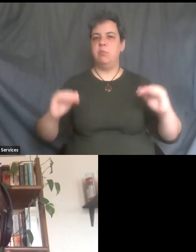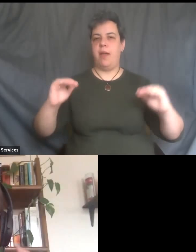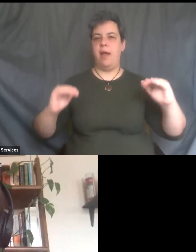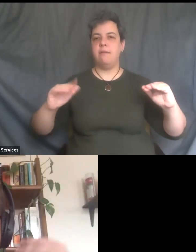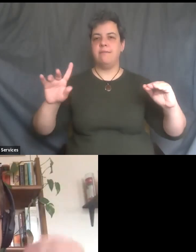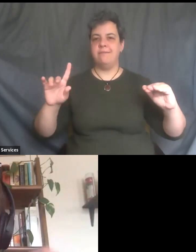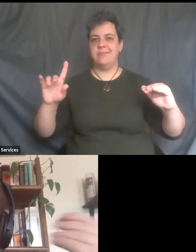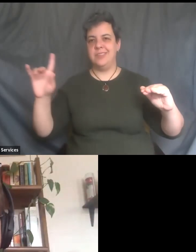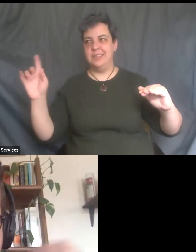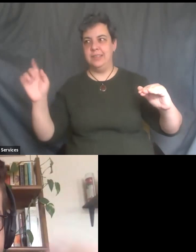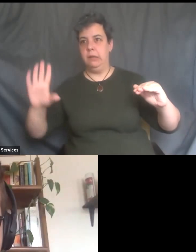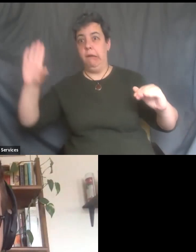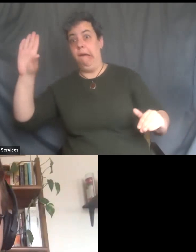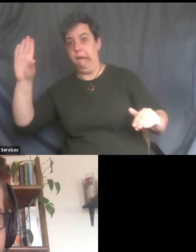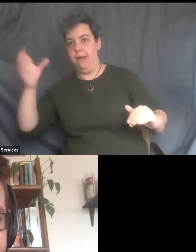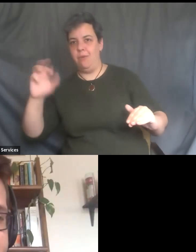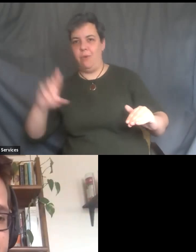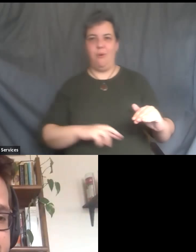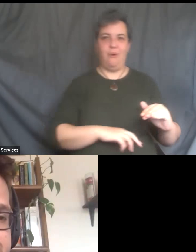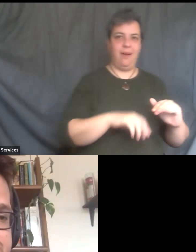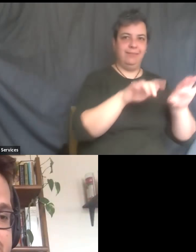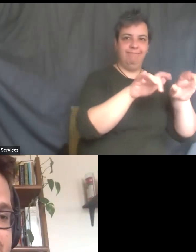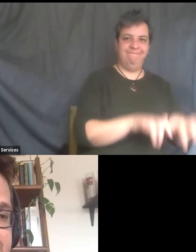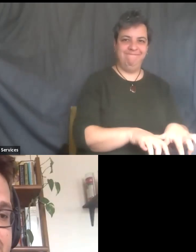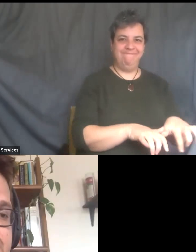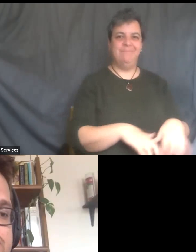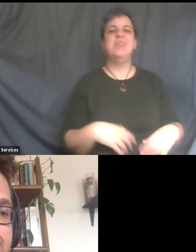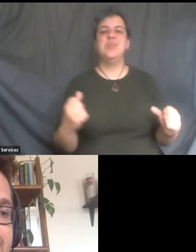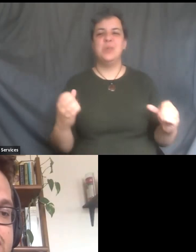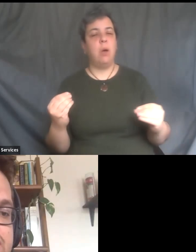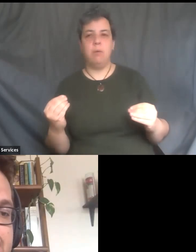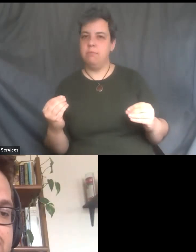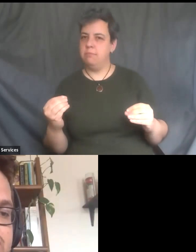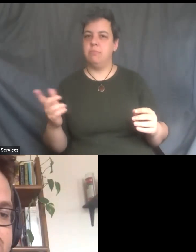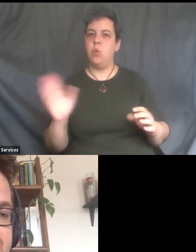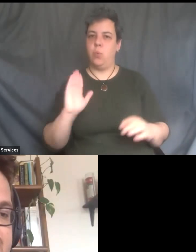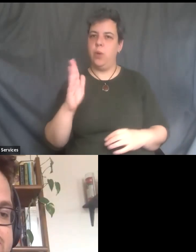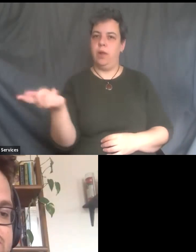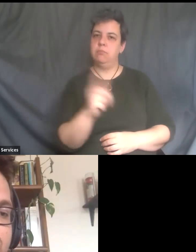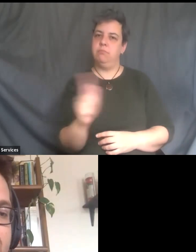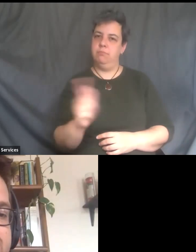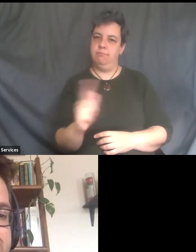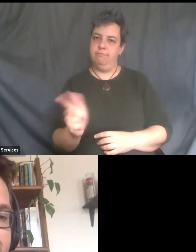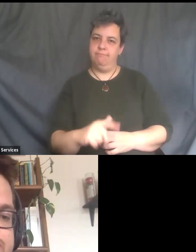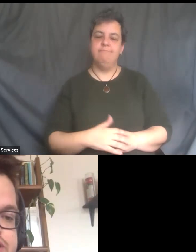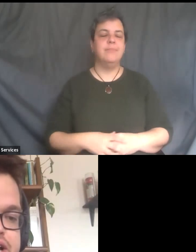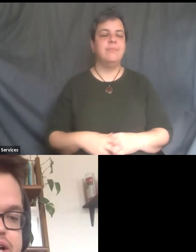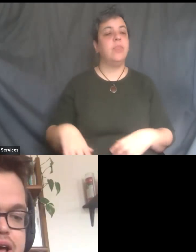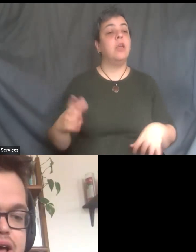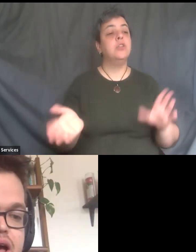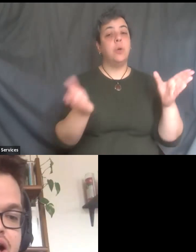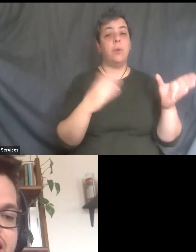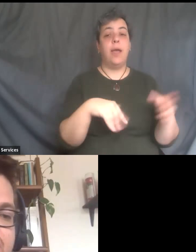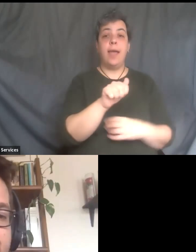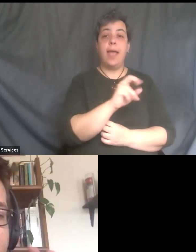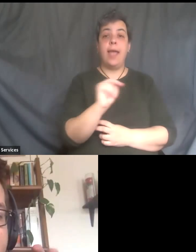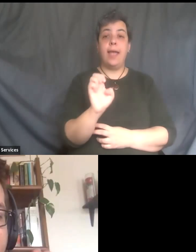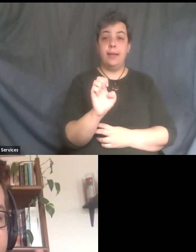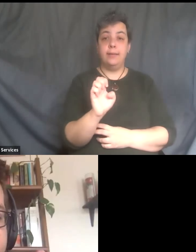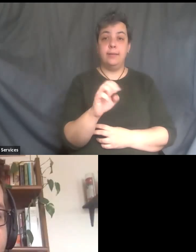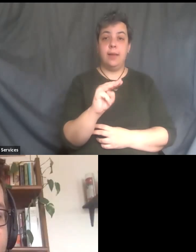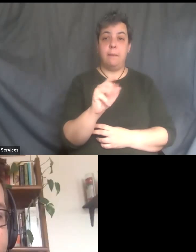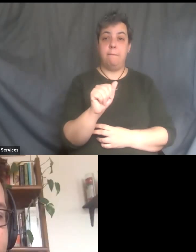will, continue to move through as many questions as we can. So Anne Macaron asks, why does the website, quote,